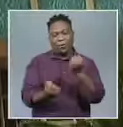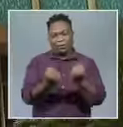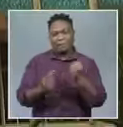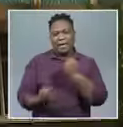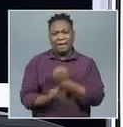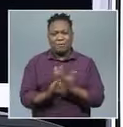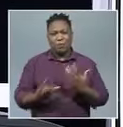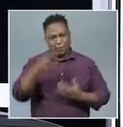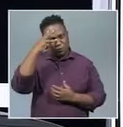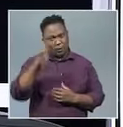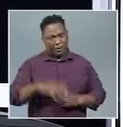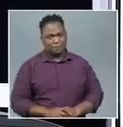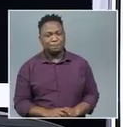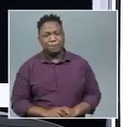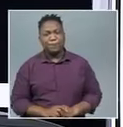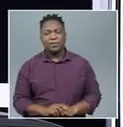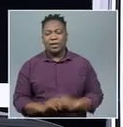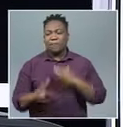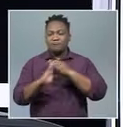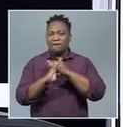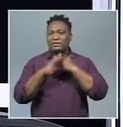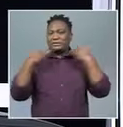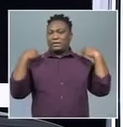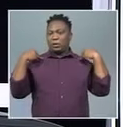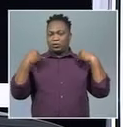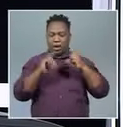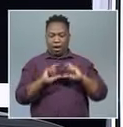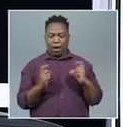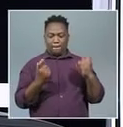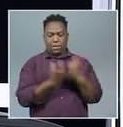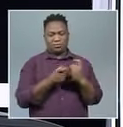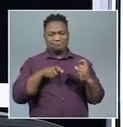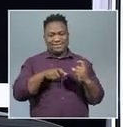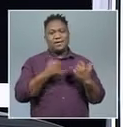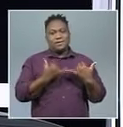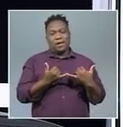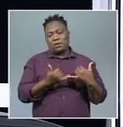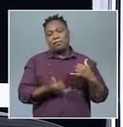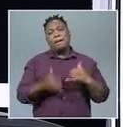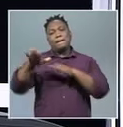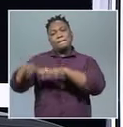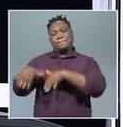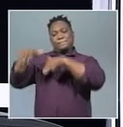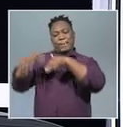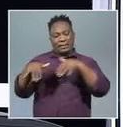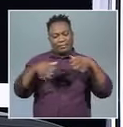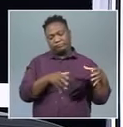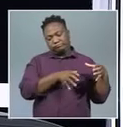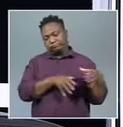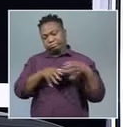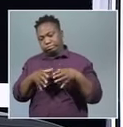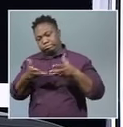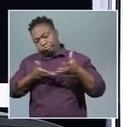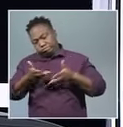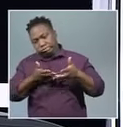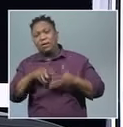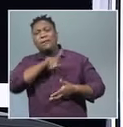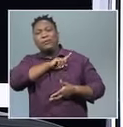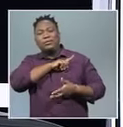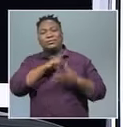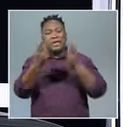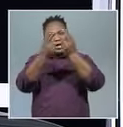Pretoria. A private security company is being summoned to Parliament after a Durban University of Technology student